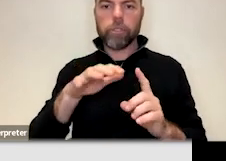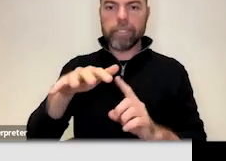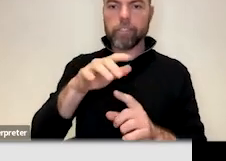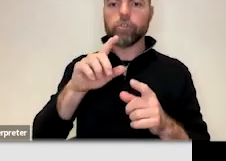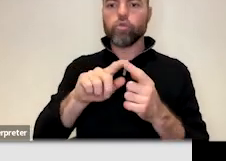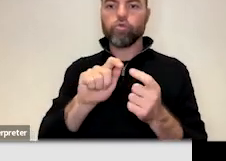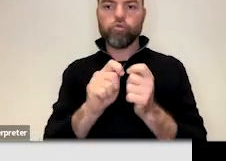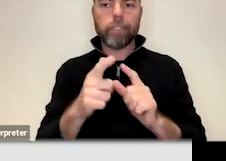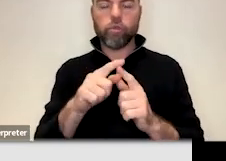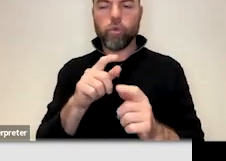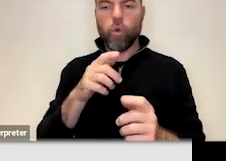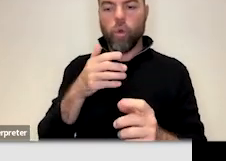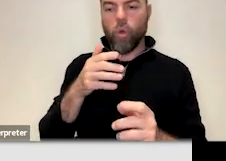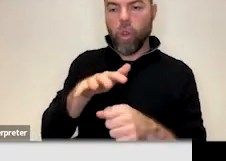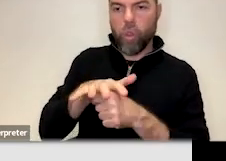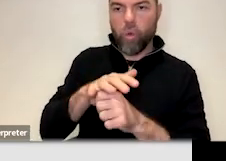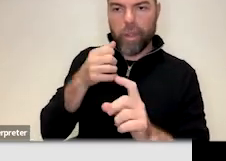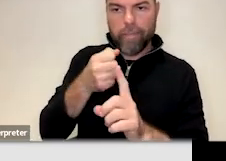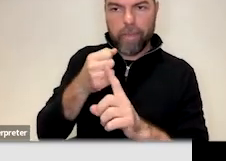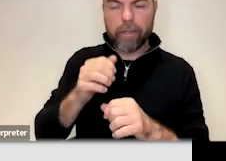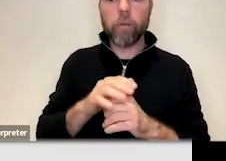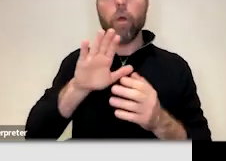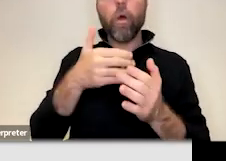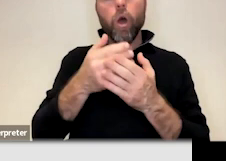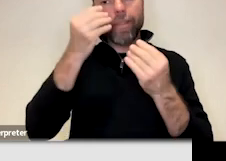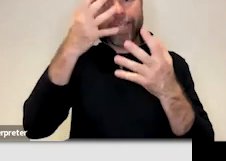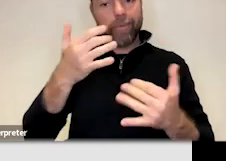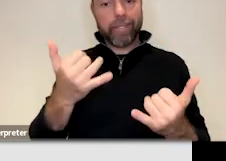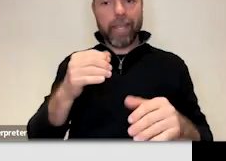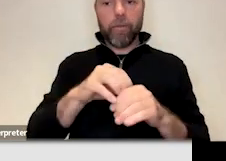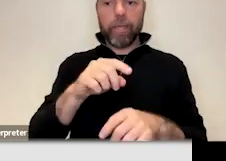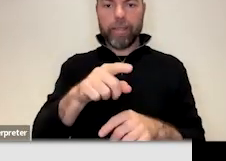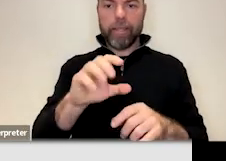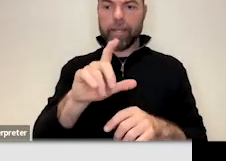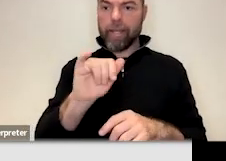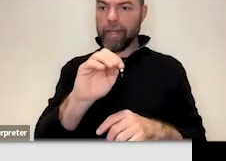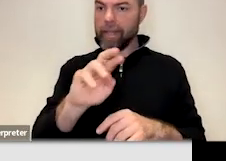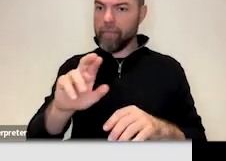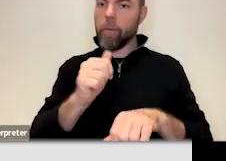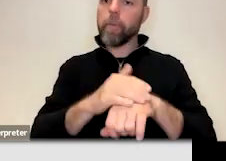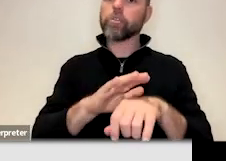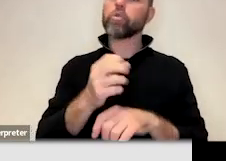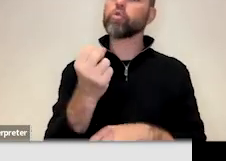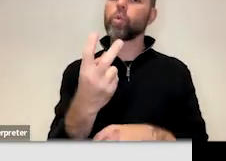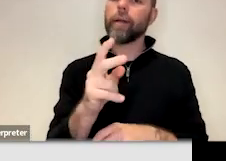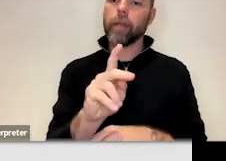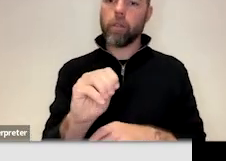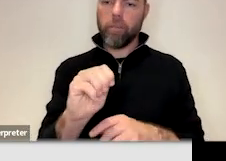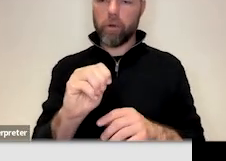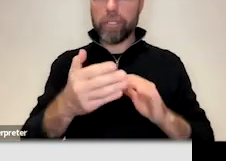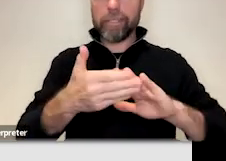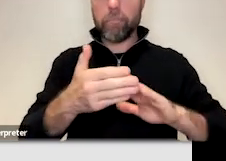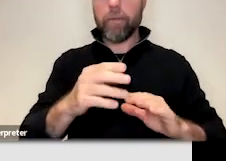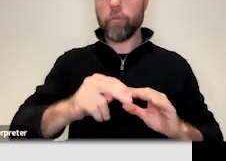local impacts. All of the data that's currently in ClimRR is based on 12-kilometer simulations of